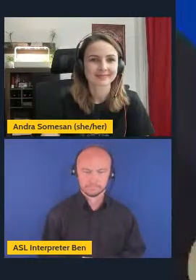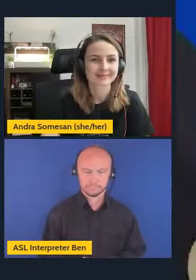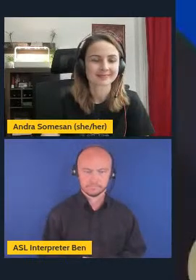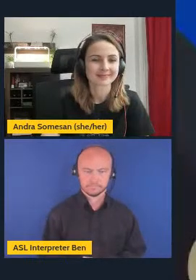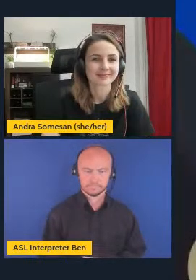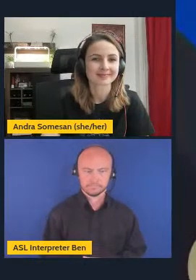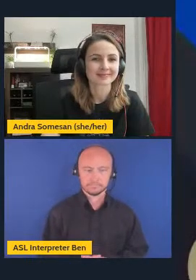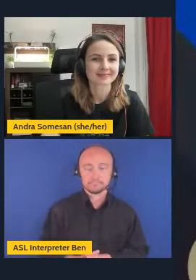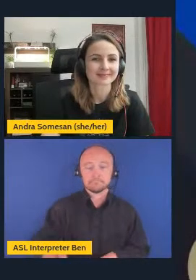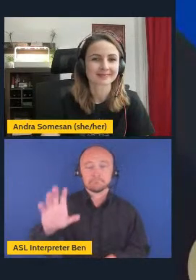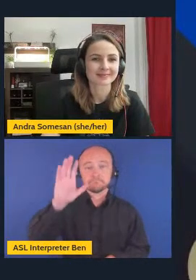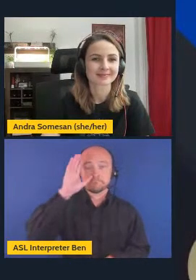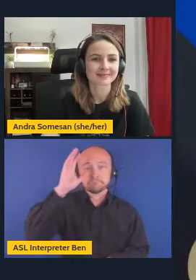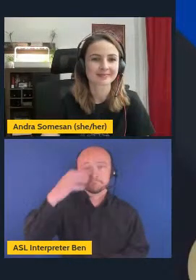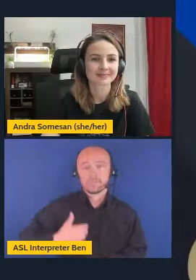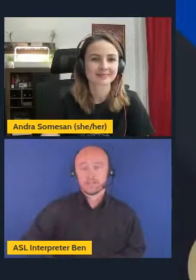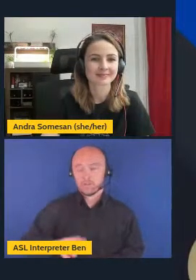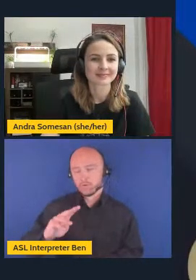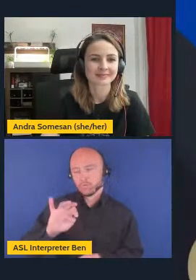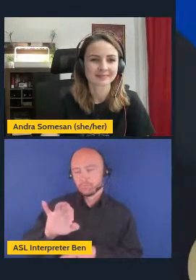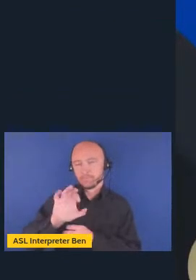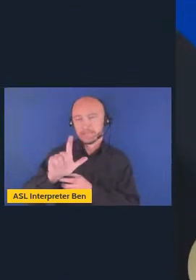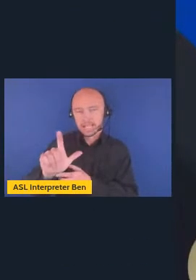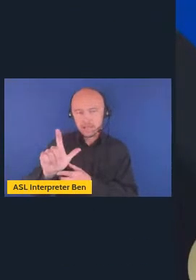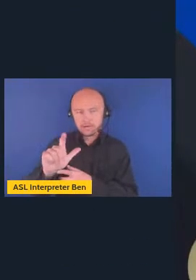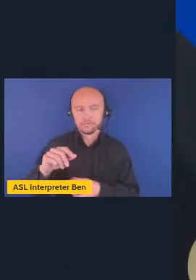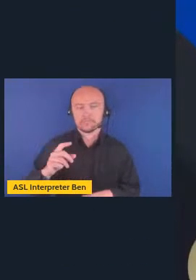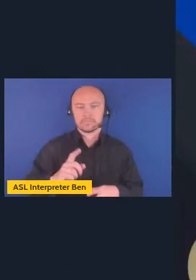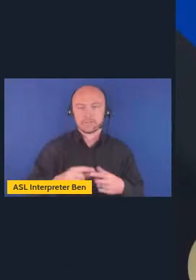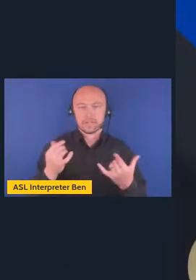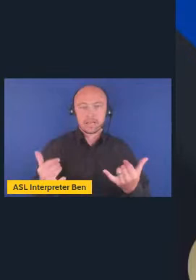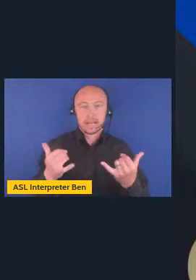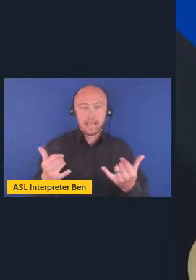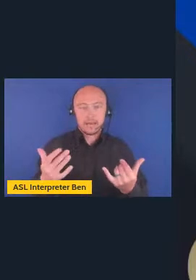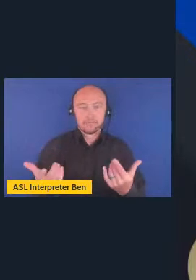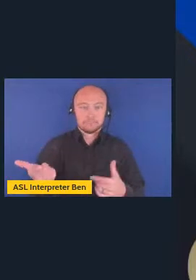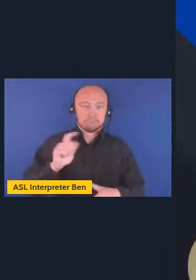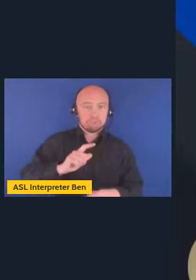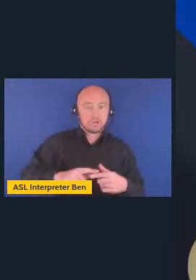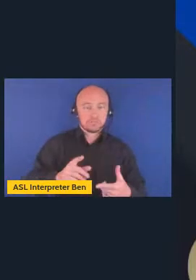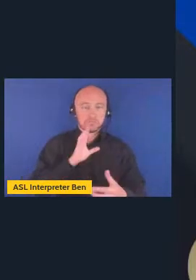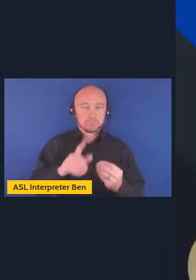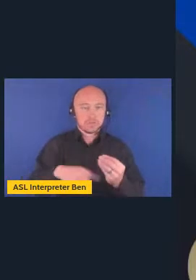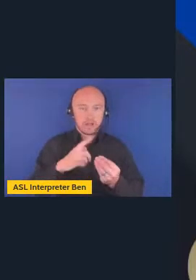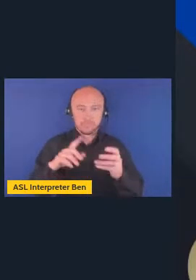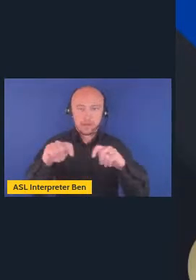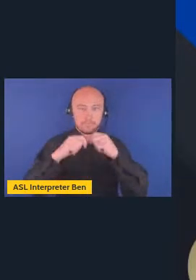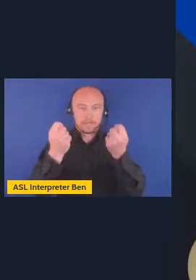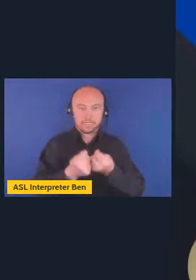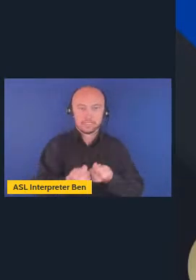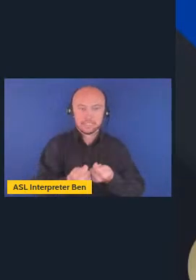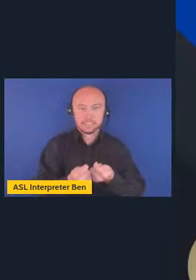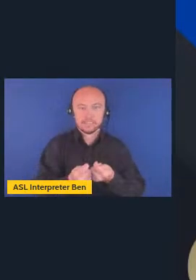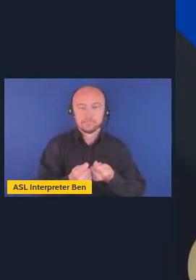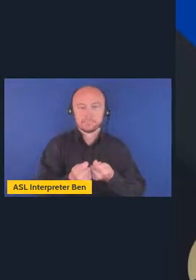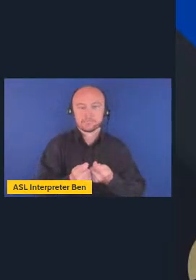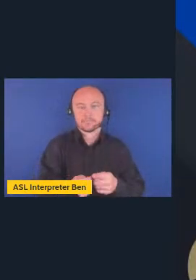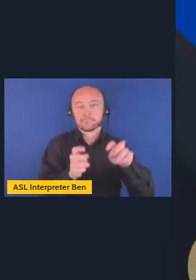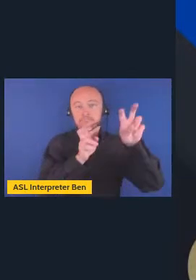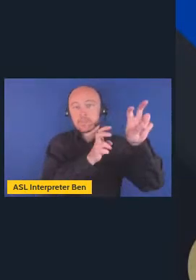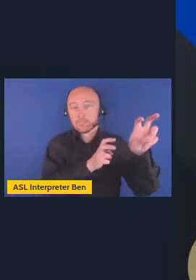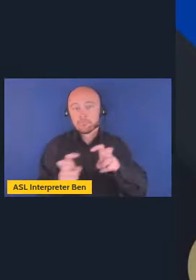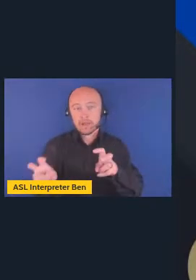Hi, my name is Miguel Calles, and I will be sharing what my team and I learned when we migrated one of